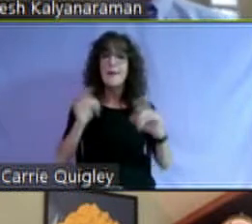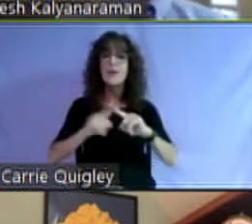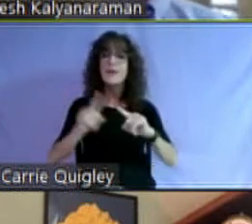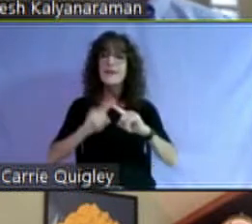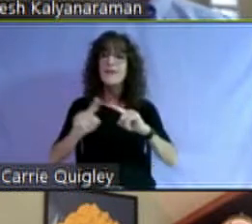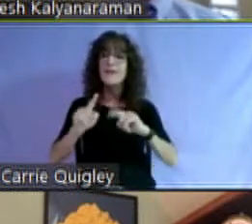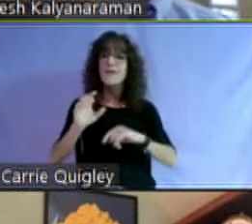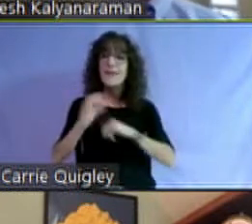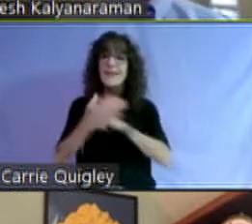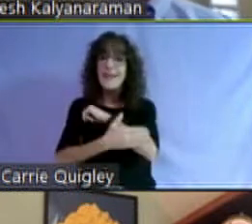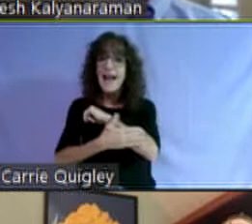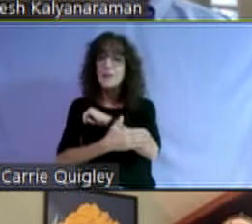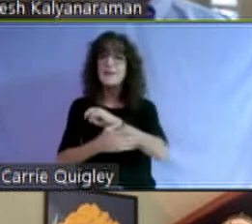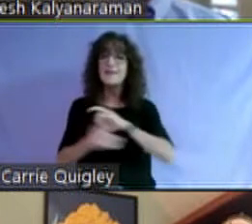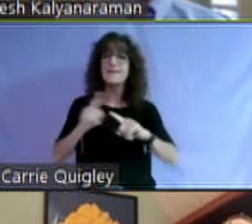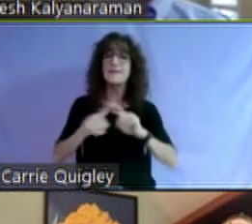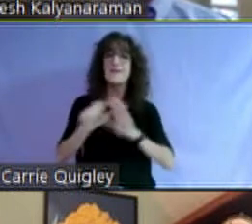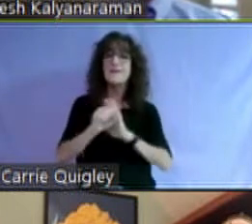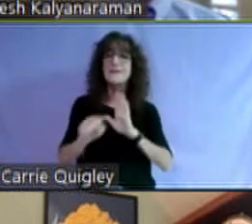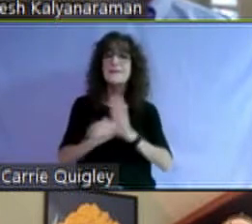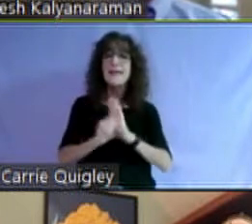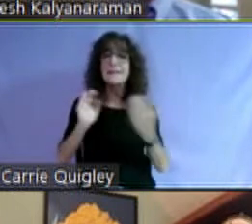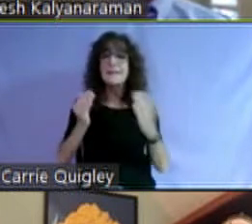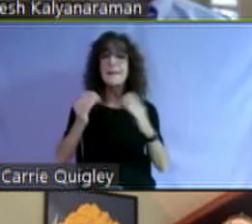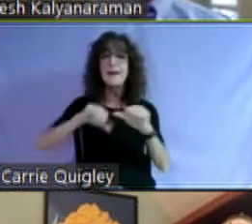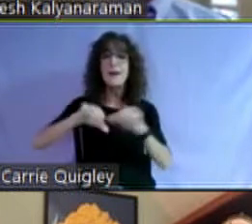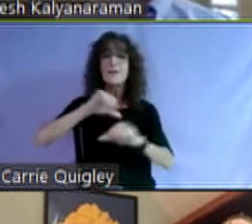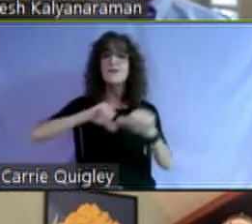and states are doing compared to each other.